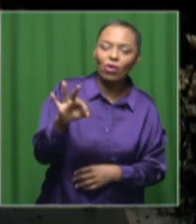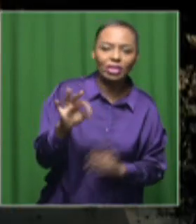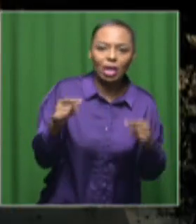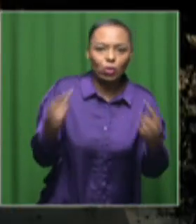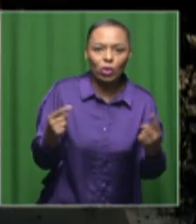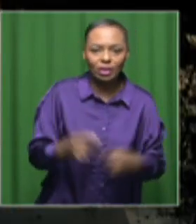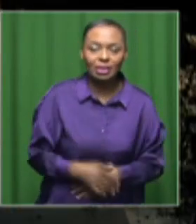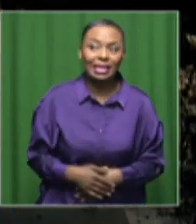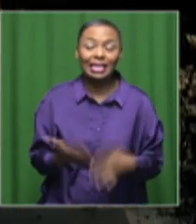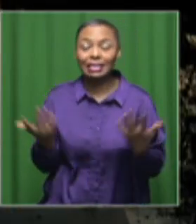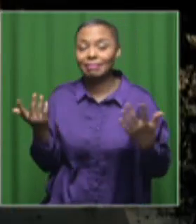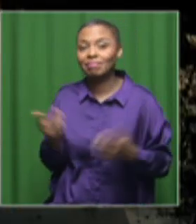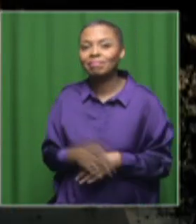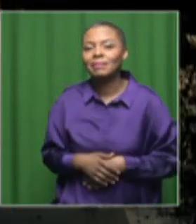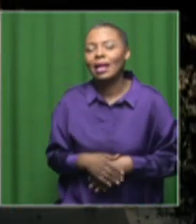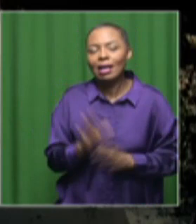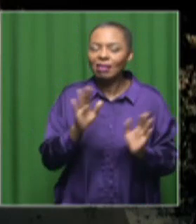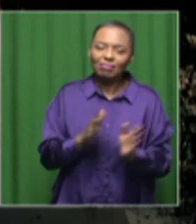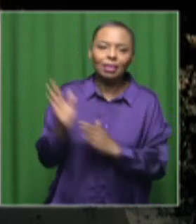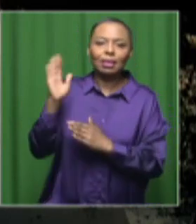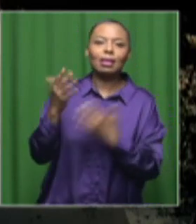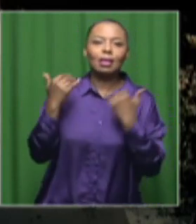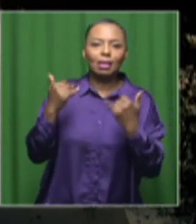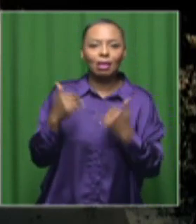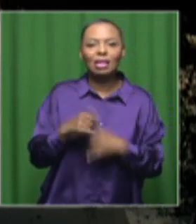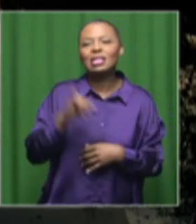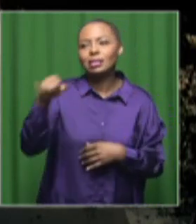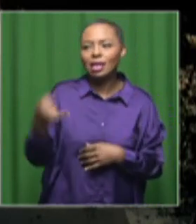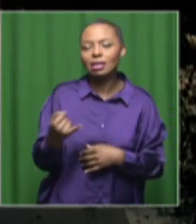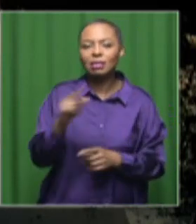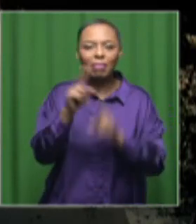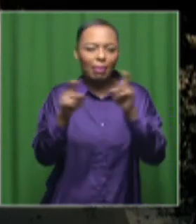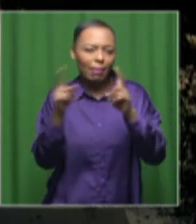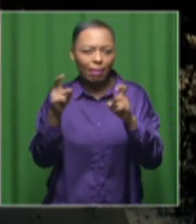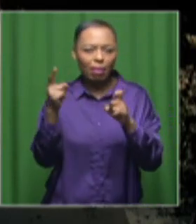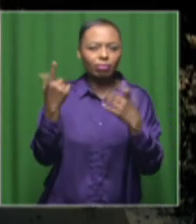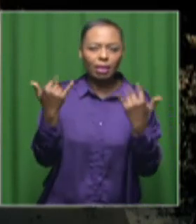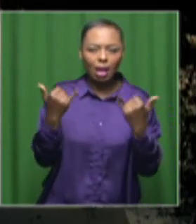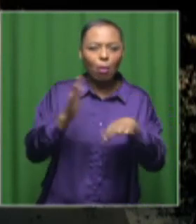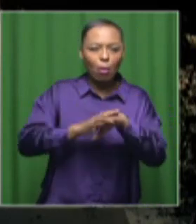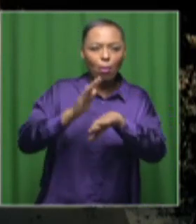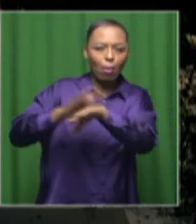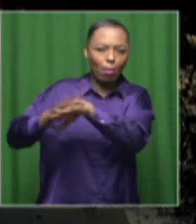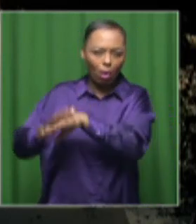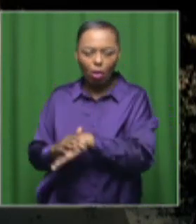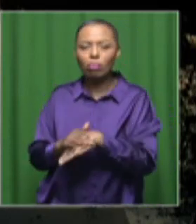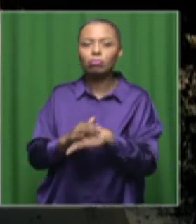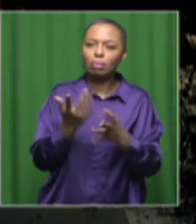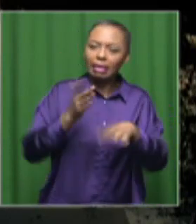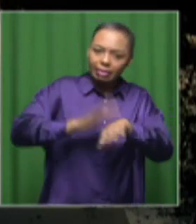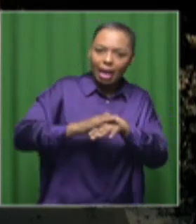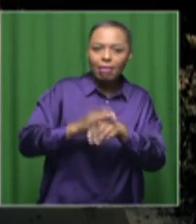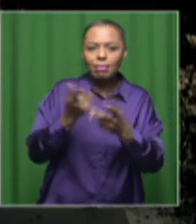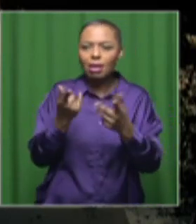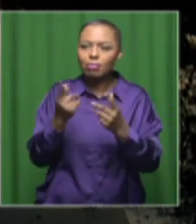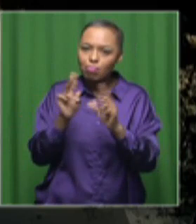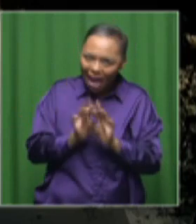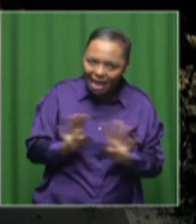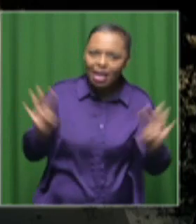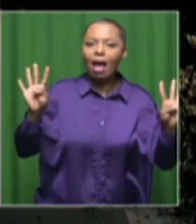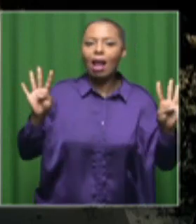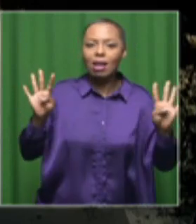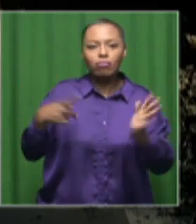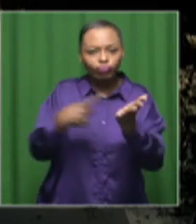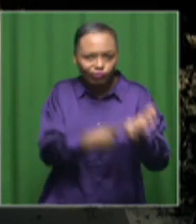We are way off from that. But I tell you what, gentlemen, that was just a snapshot. And maybe we should make more time and even expand the panel to